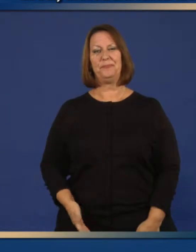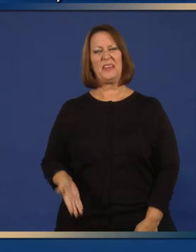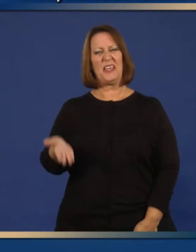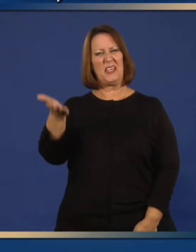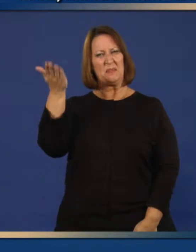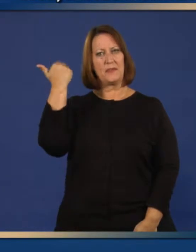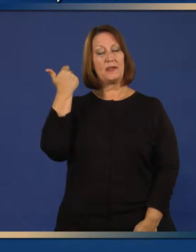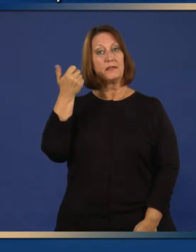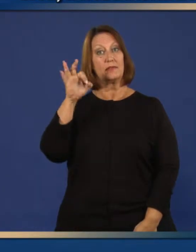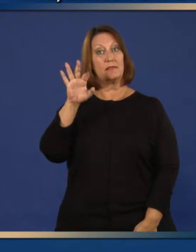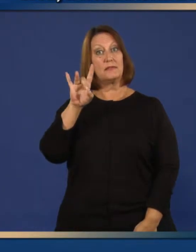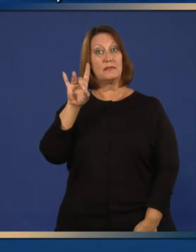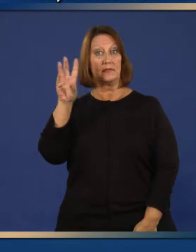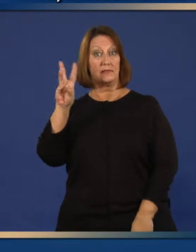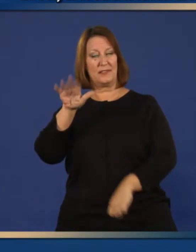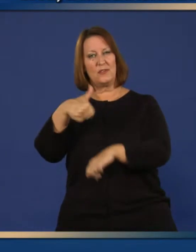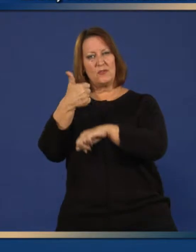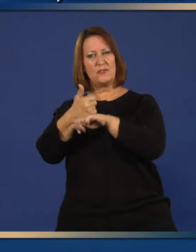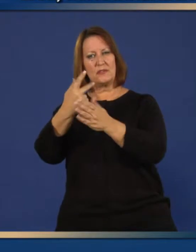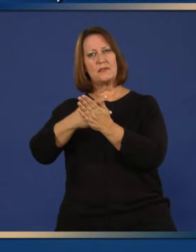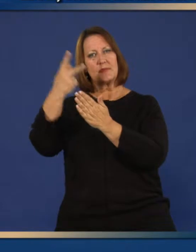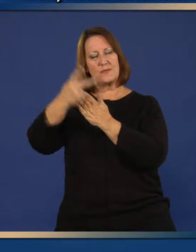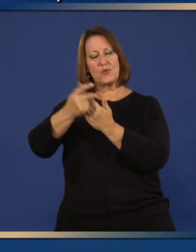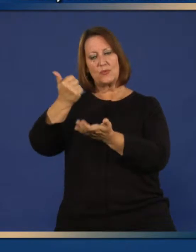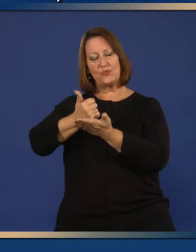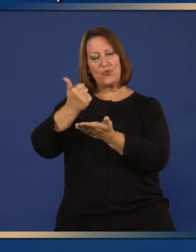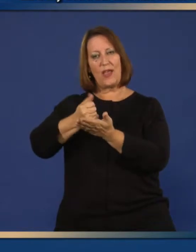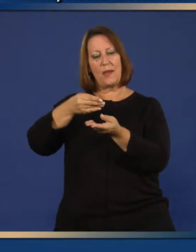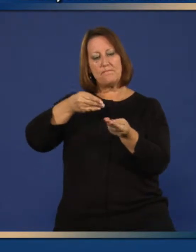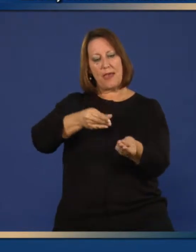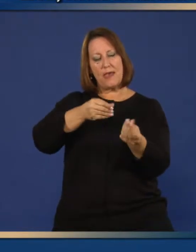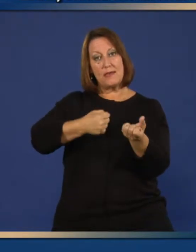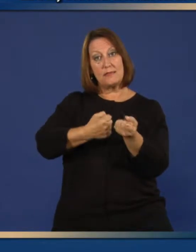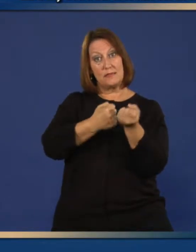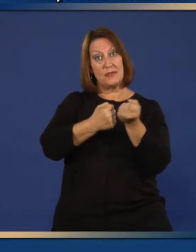The National Vaccine Injury Compensation Program,